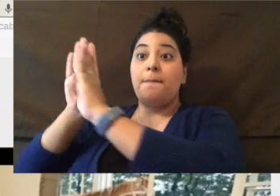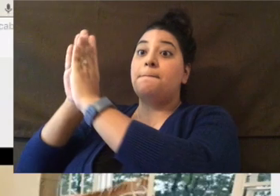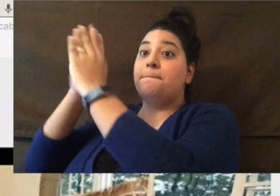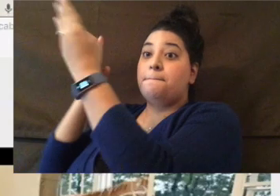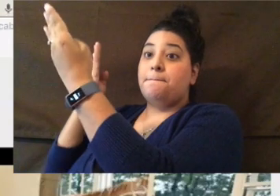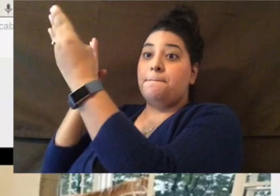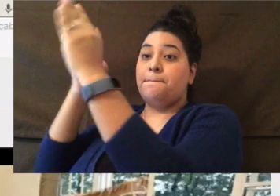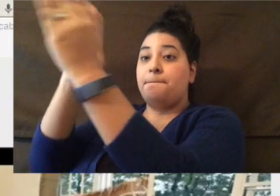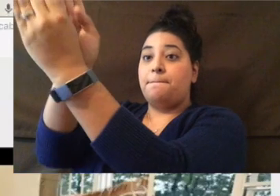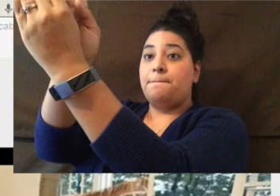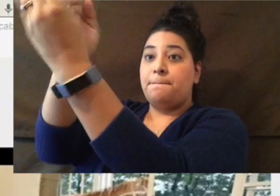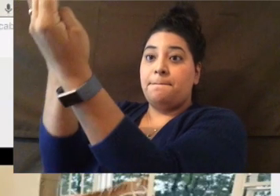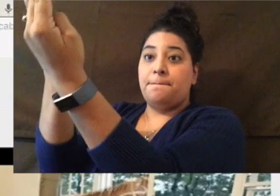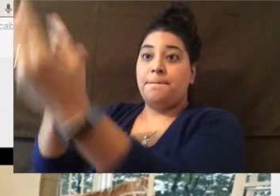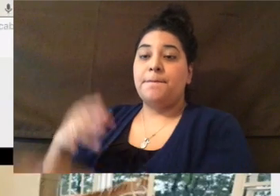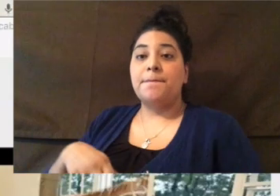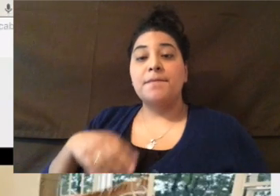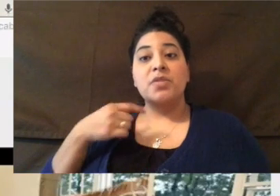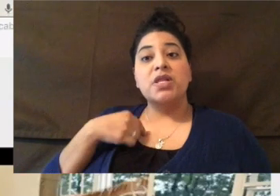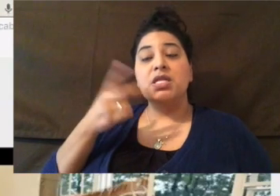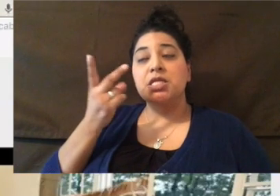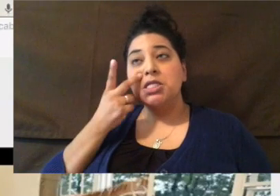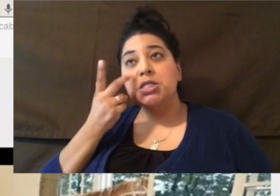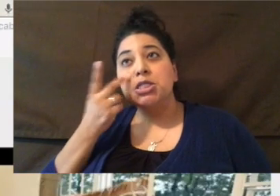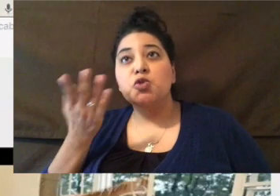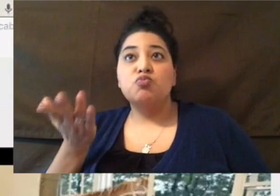I see